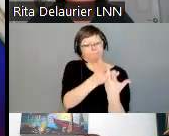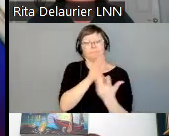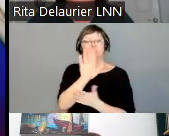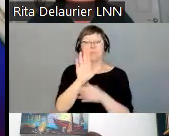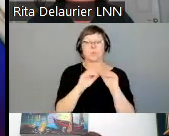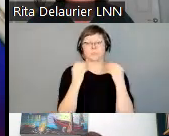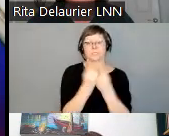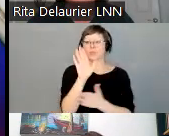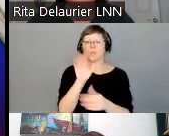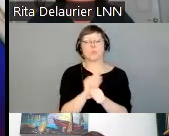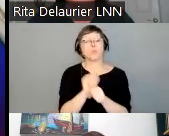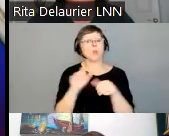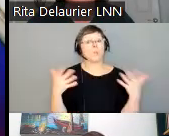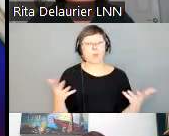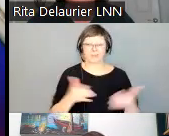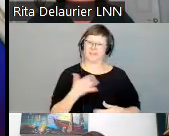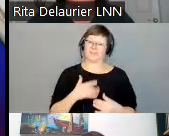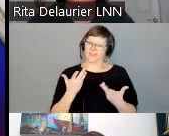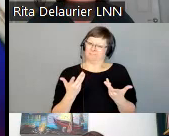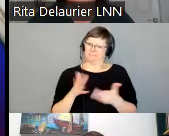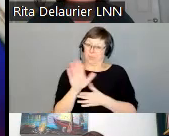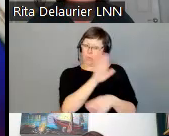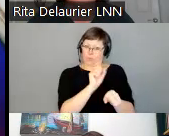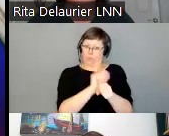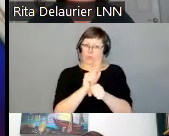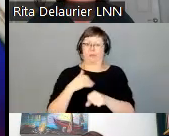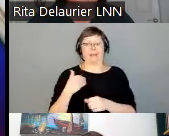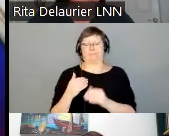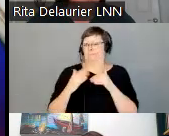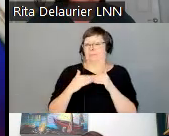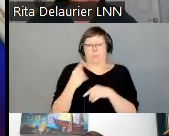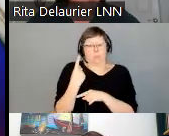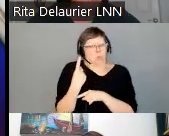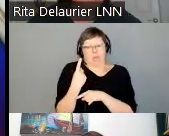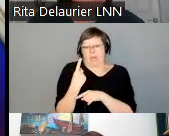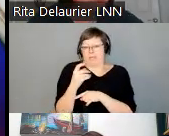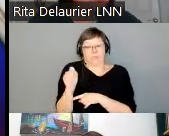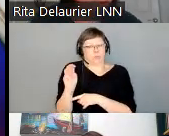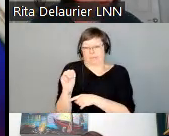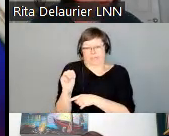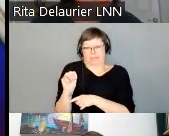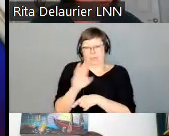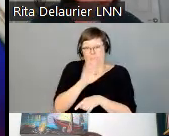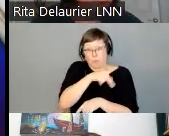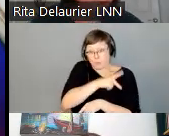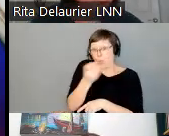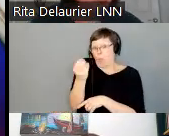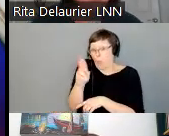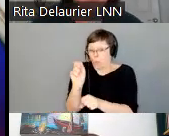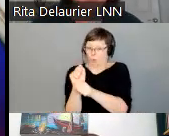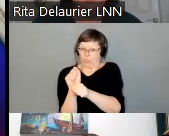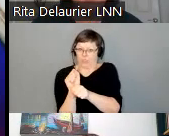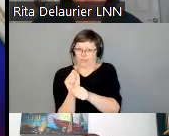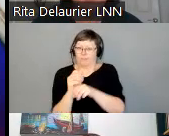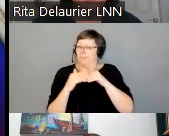here probably has at least one social media platform, whether that's through your organization or through your personal or anything